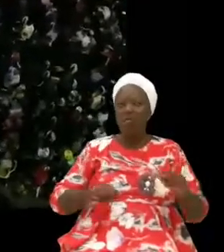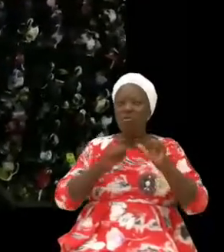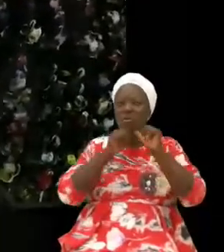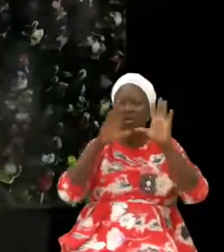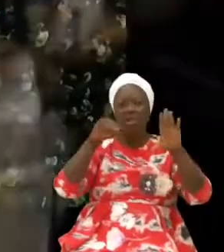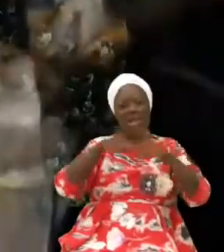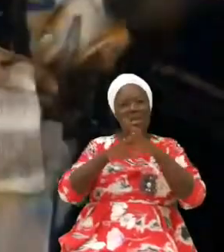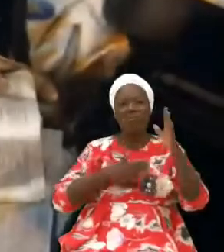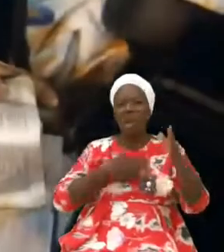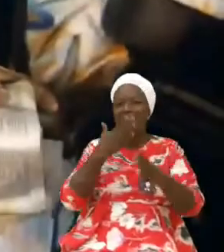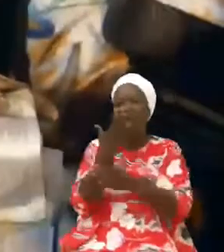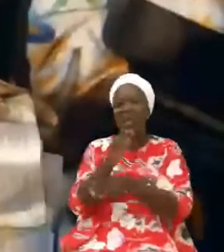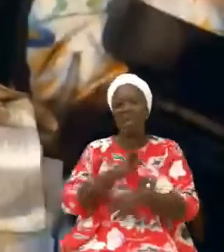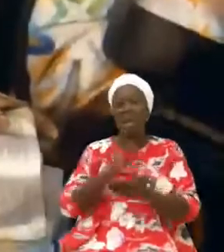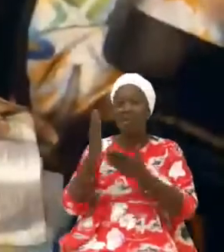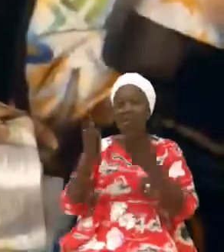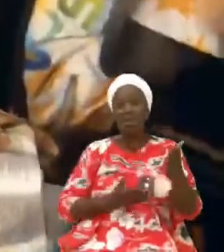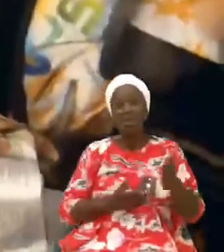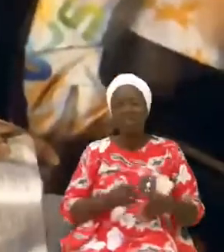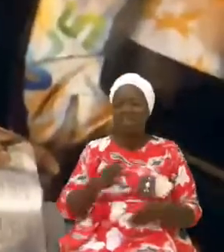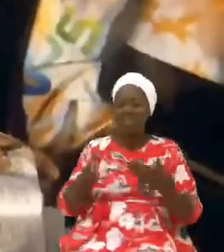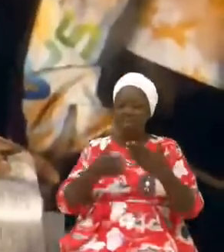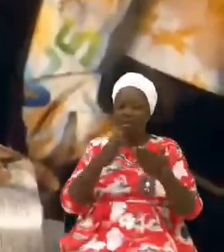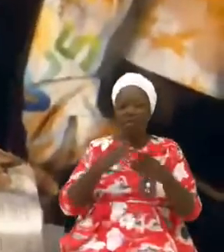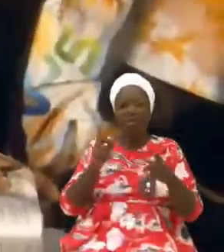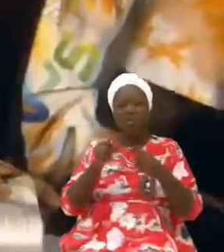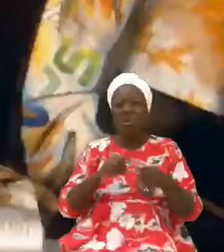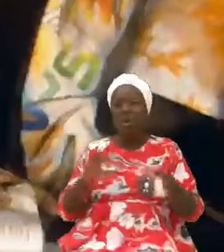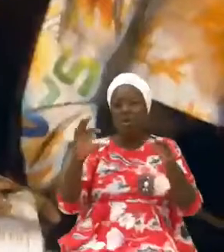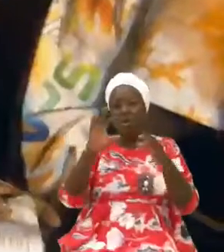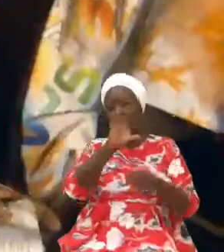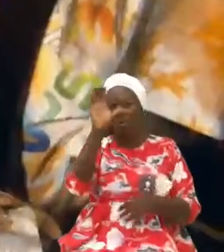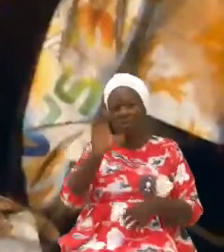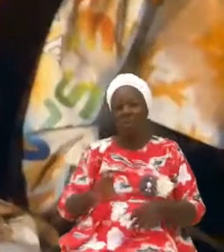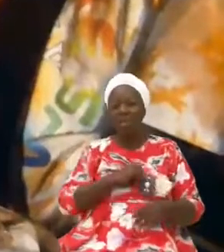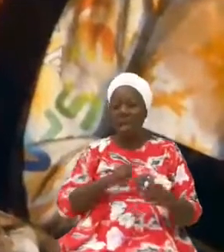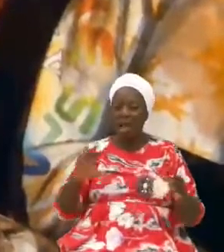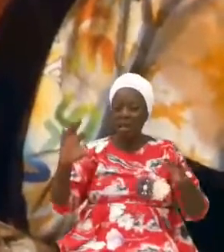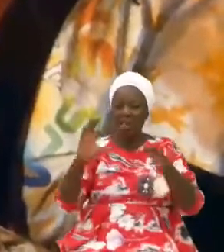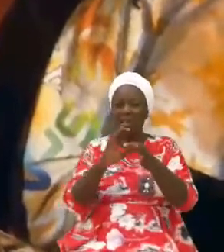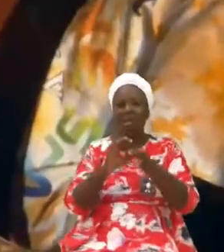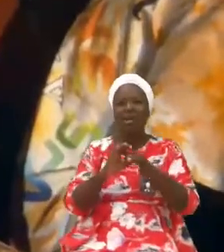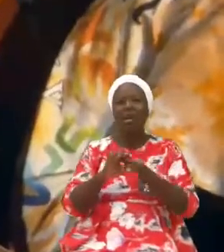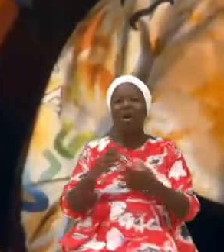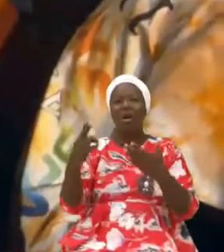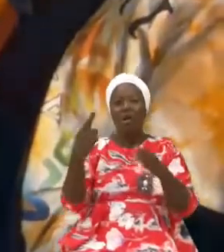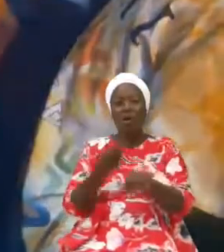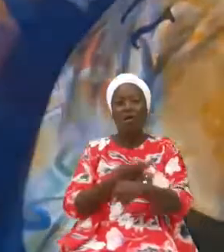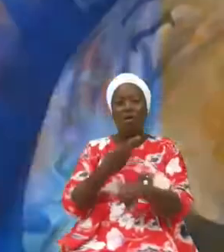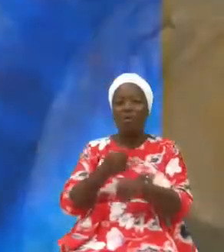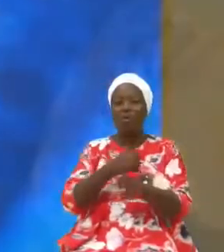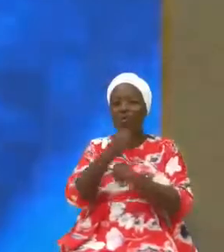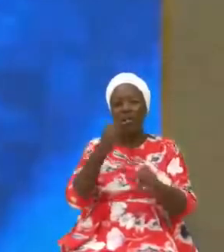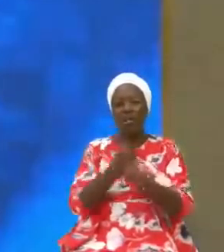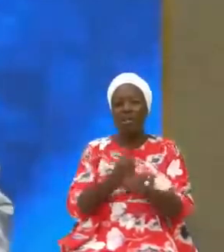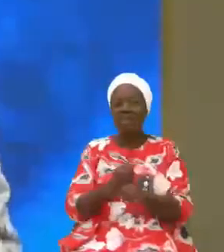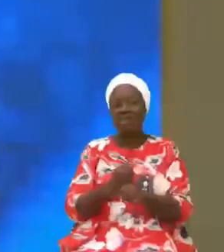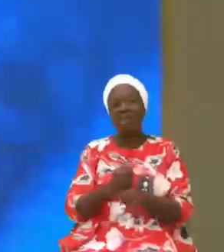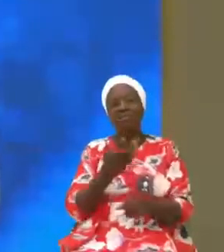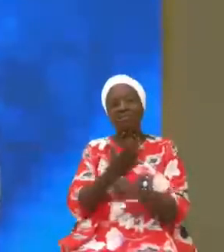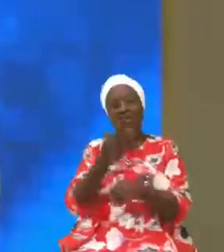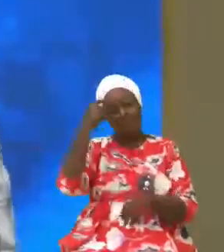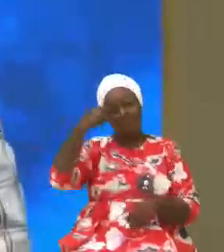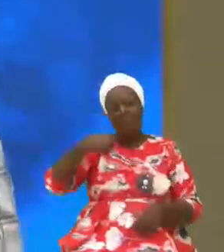I bring. Simply to the cross I cling. Rock of ages, cleave for me. Let